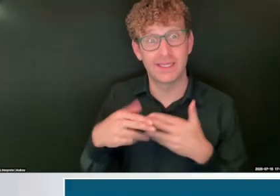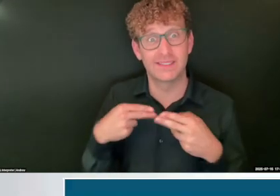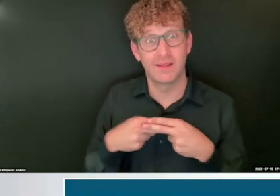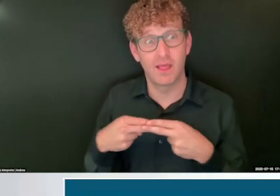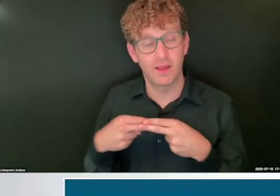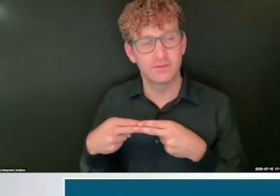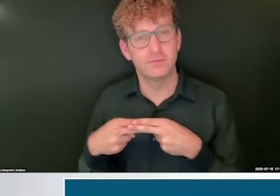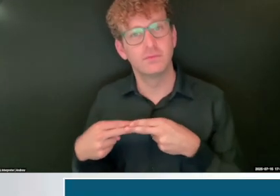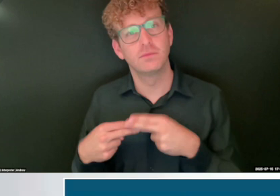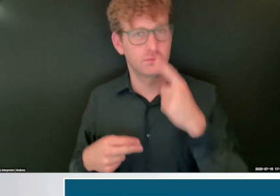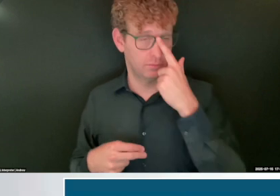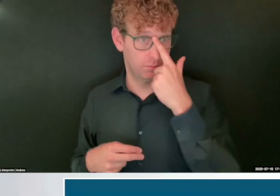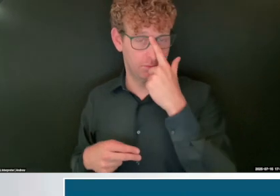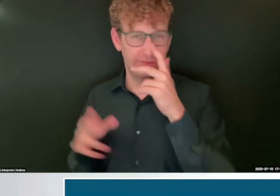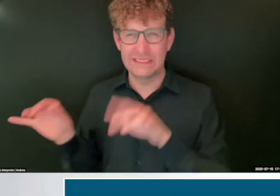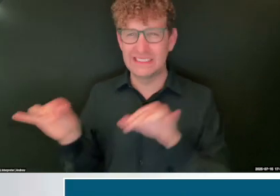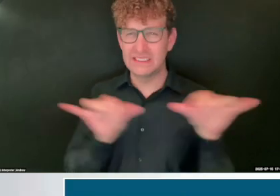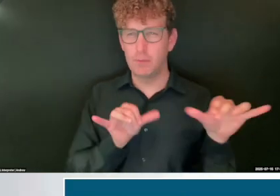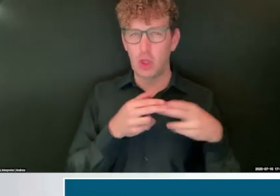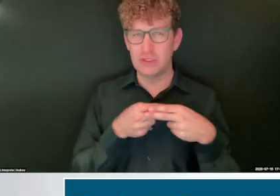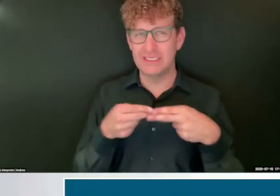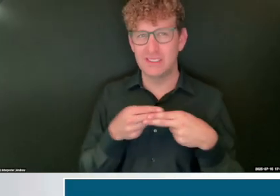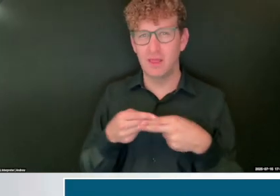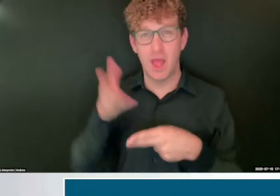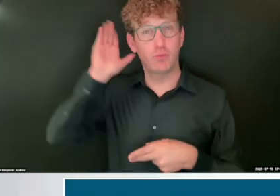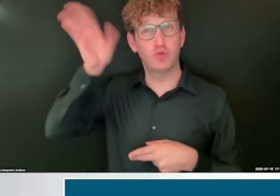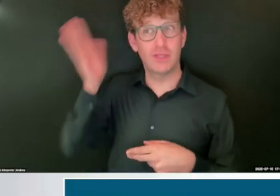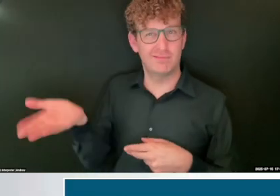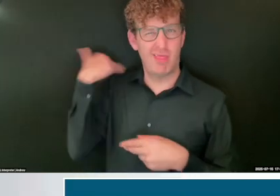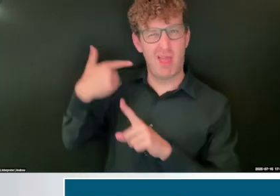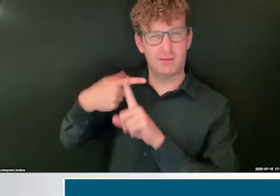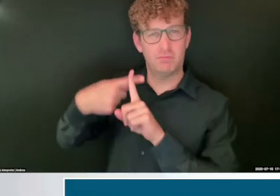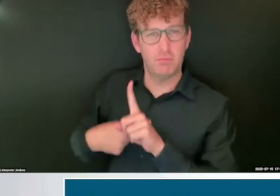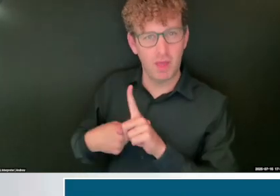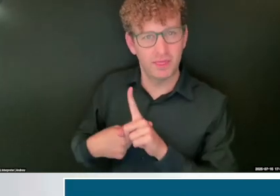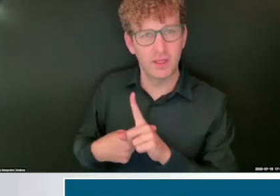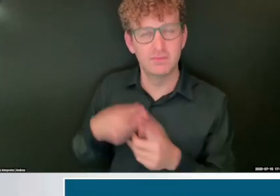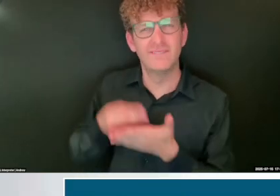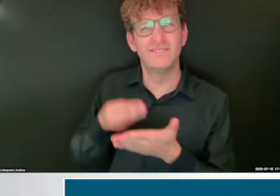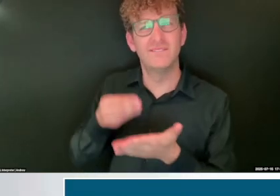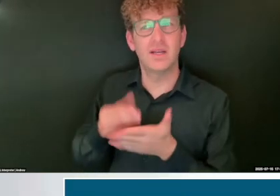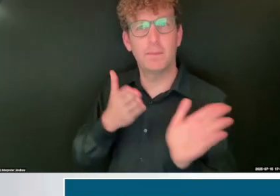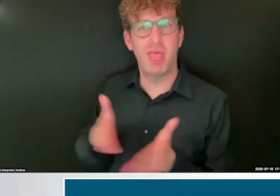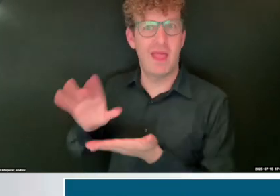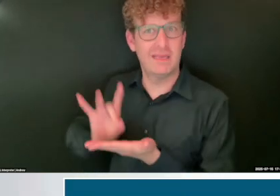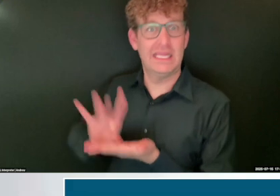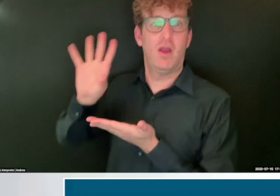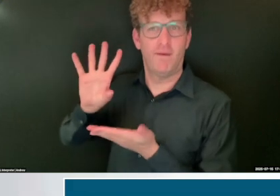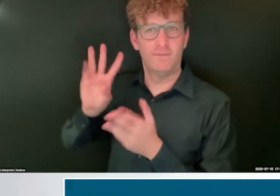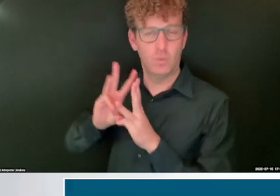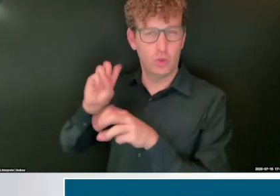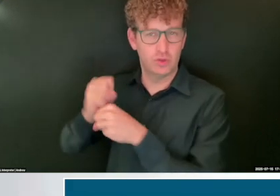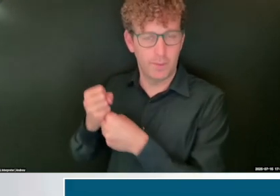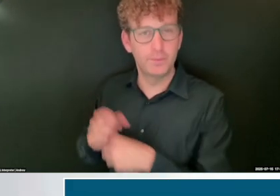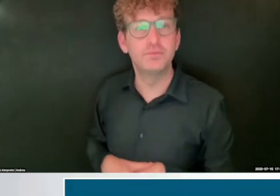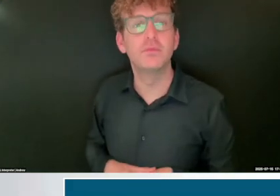A similar slide was presented last month in the Funding Plan Kickoff Workshop. We've updated and clarified it based on